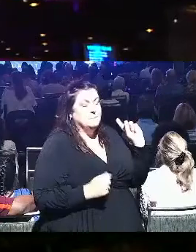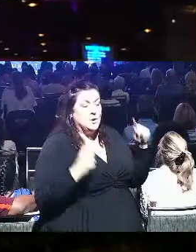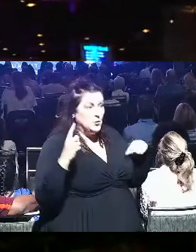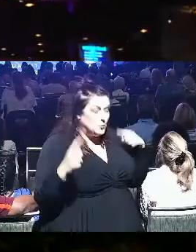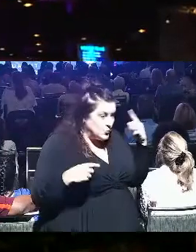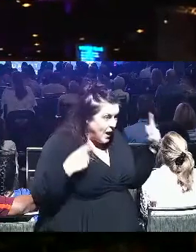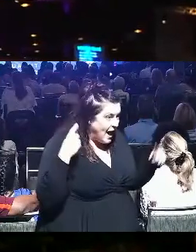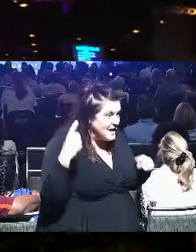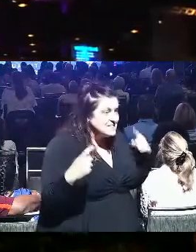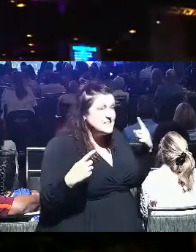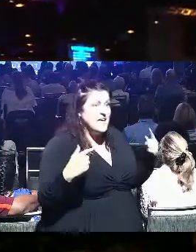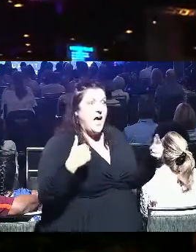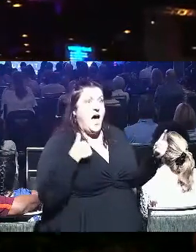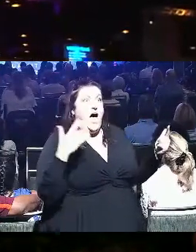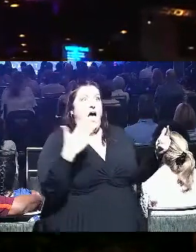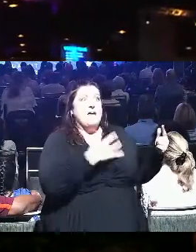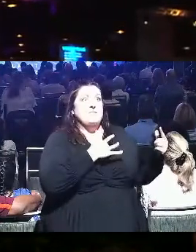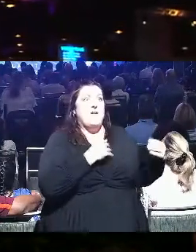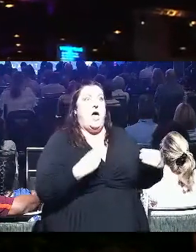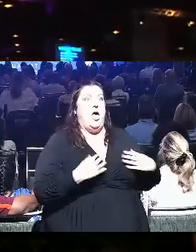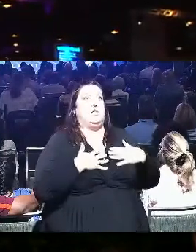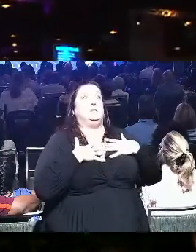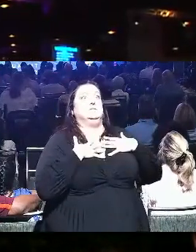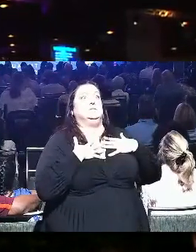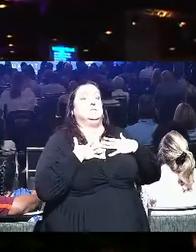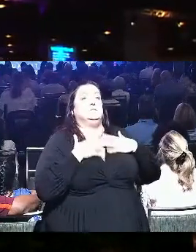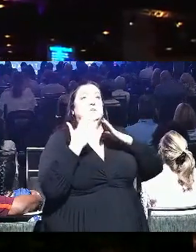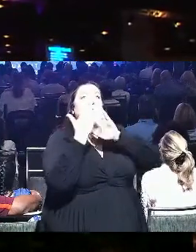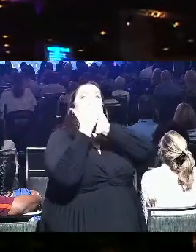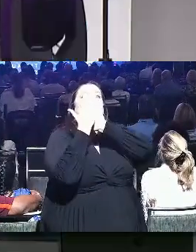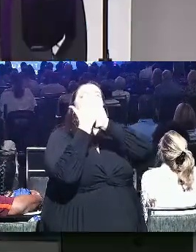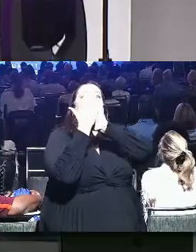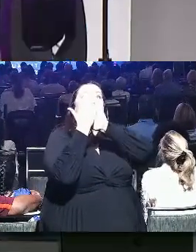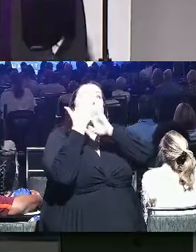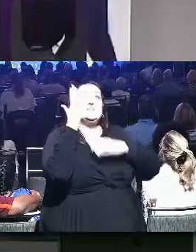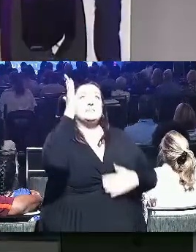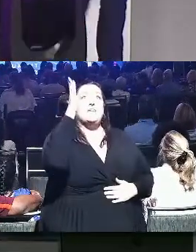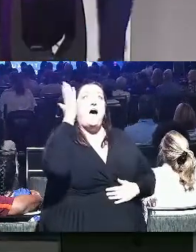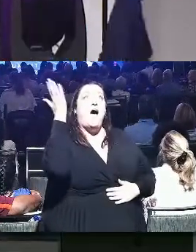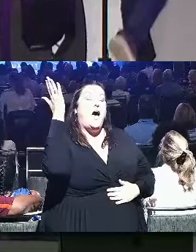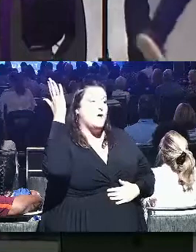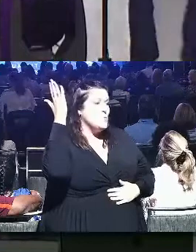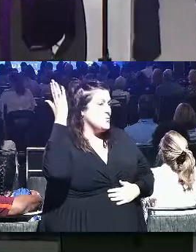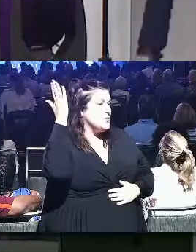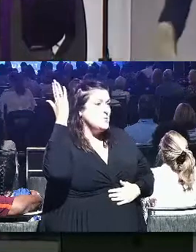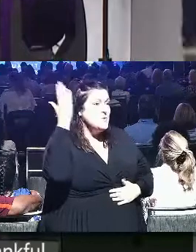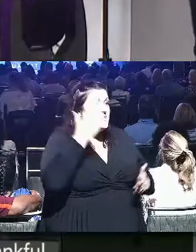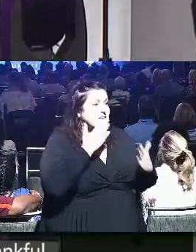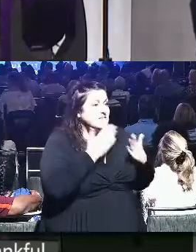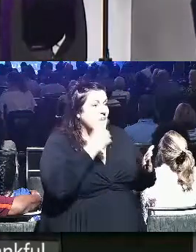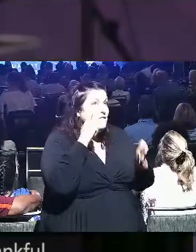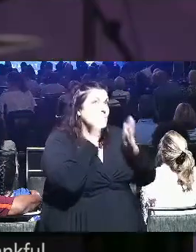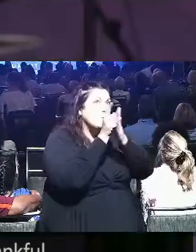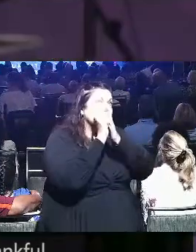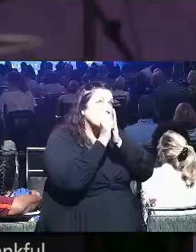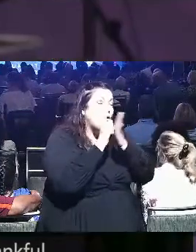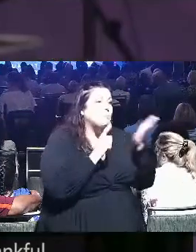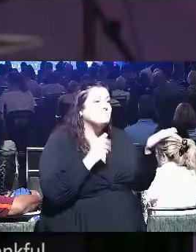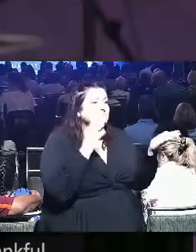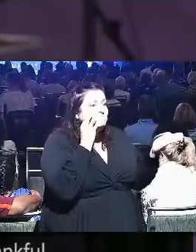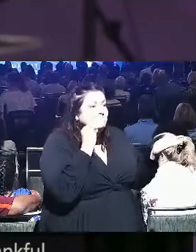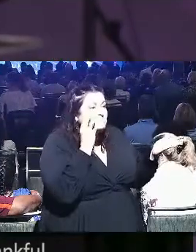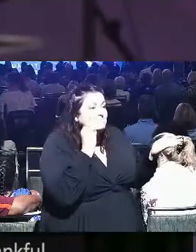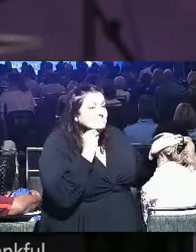I felt really led to the presence of God. I'm just so thankful for the moments I had to